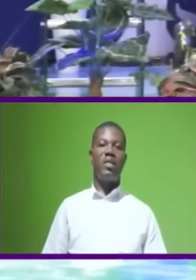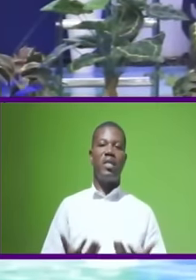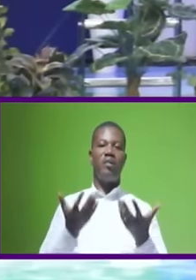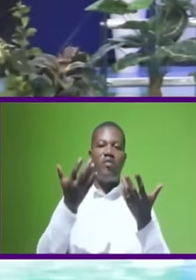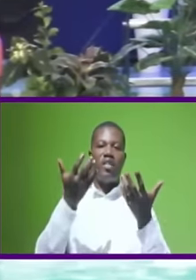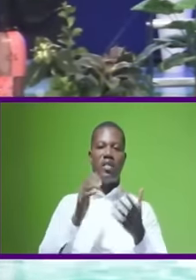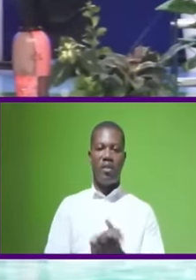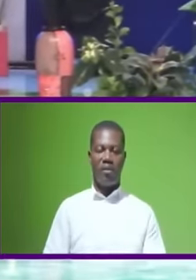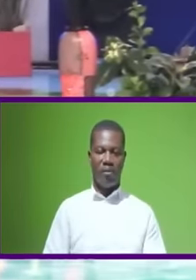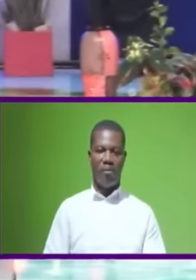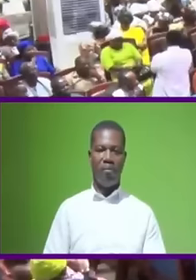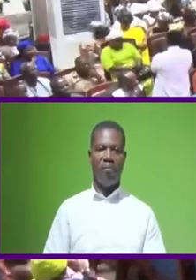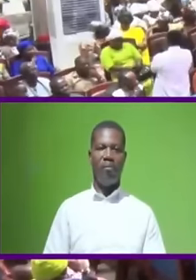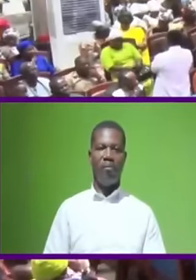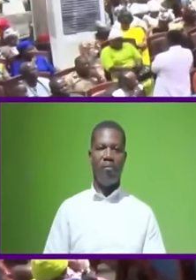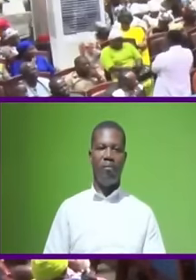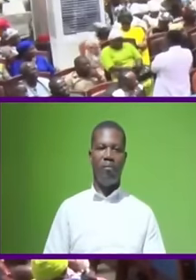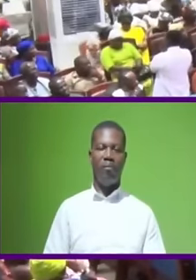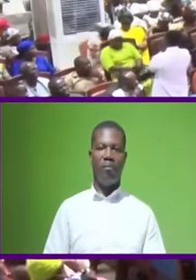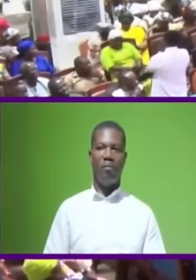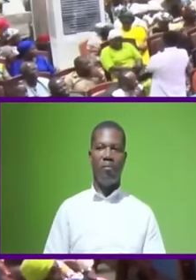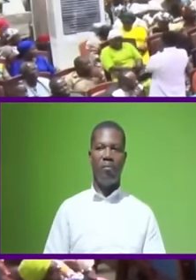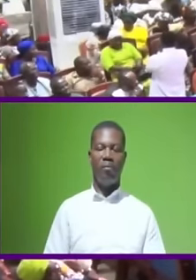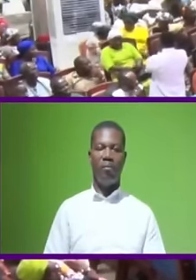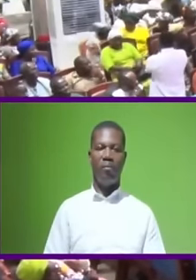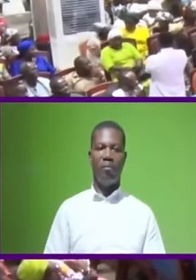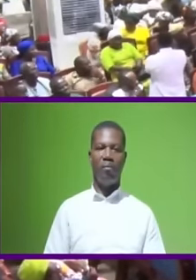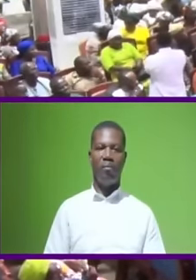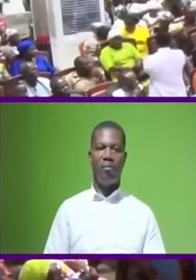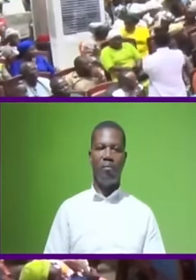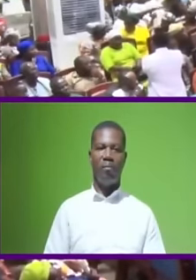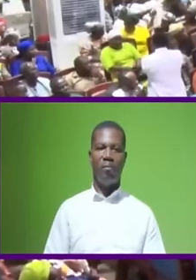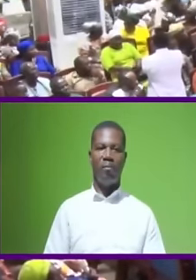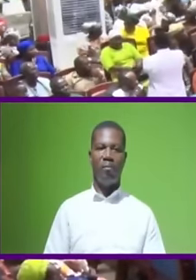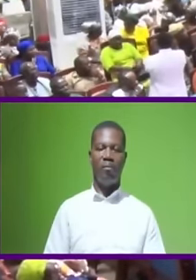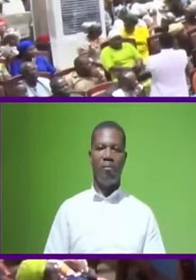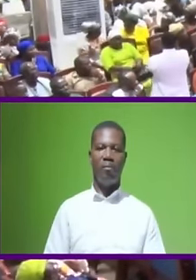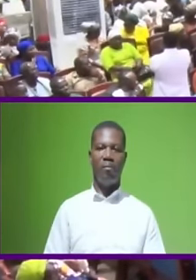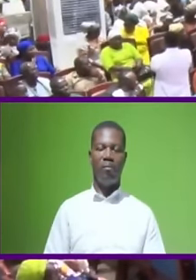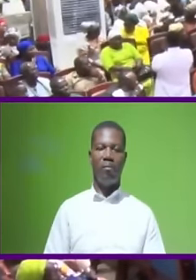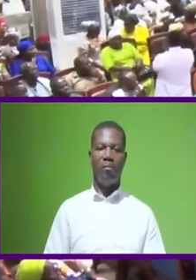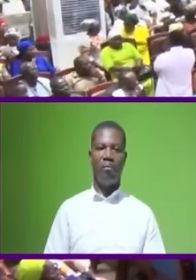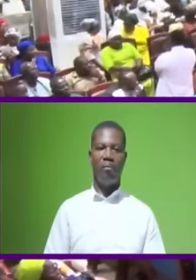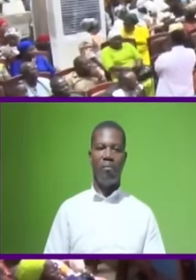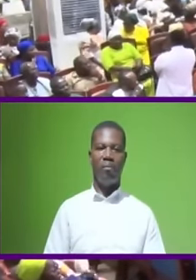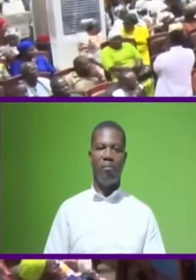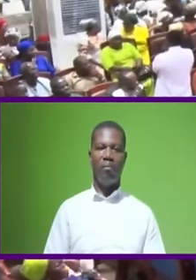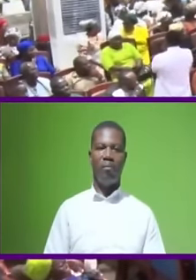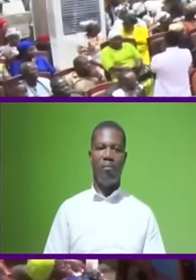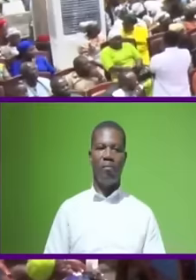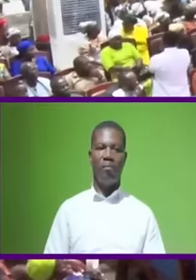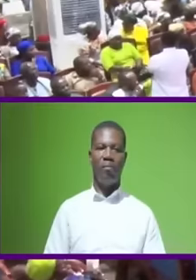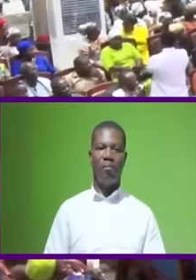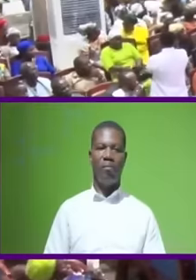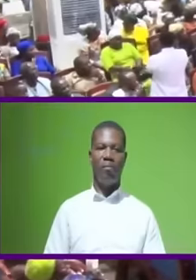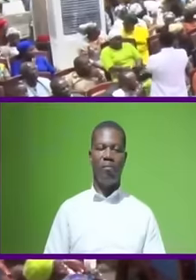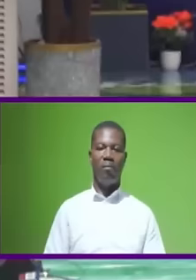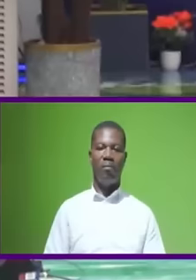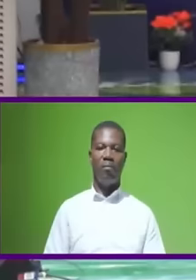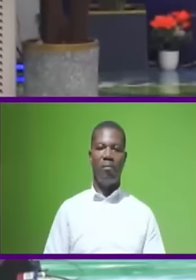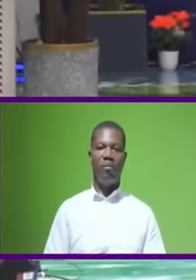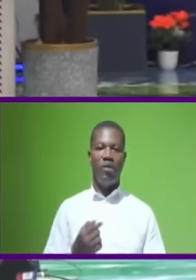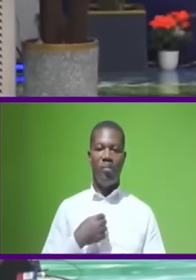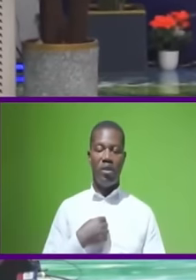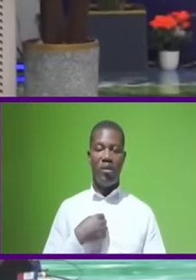all sacrifice our body, or we should give up ourselves as a living sacrifice. And I mean, Michel